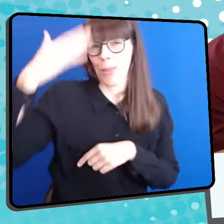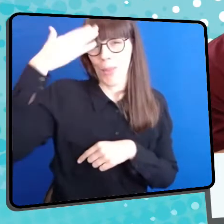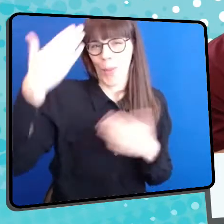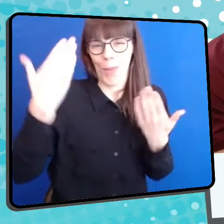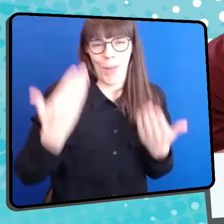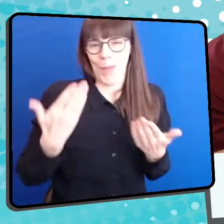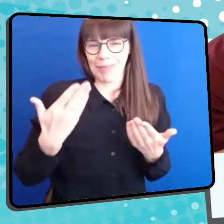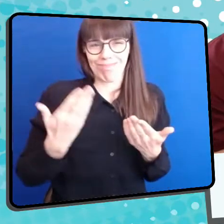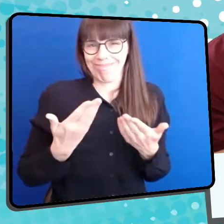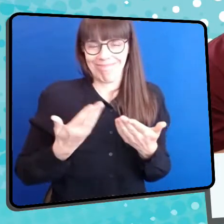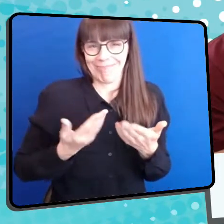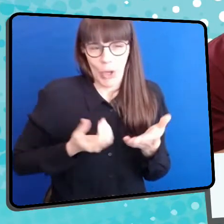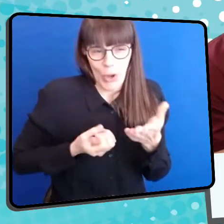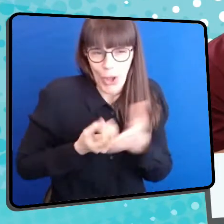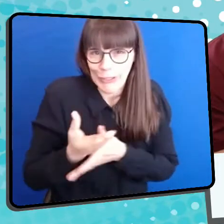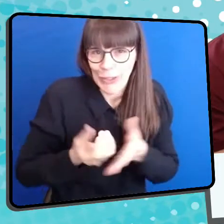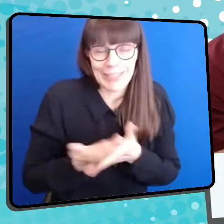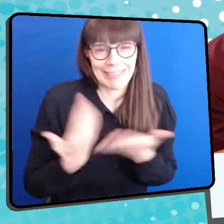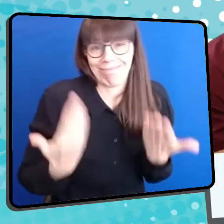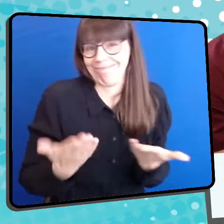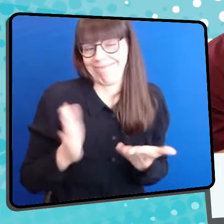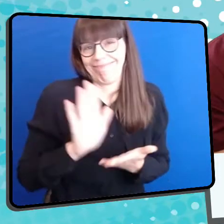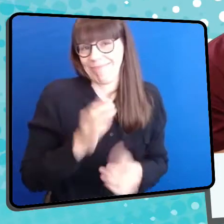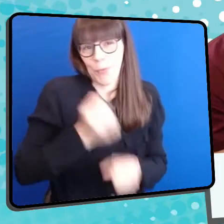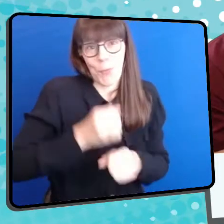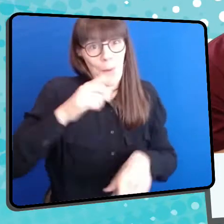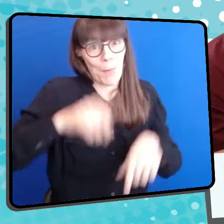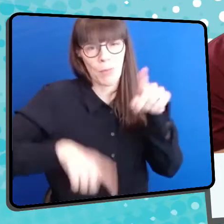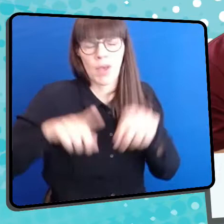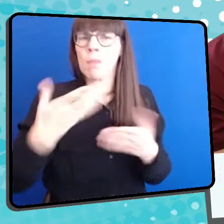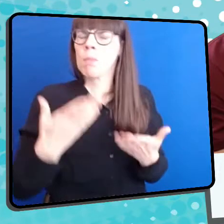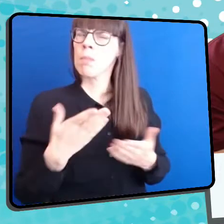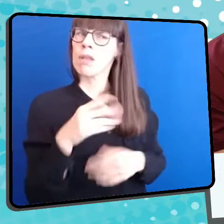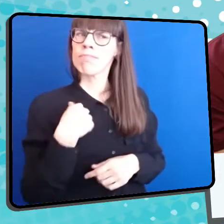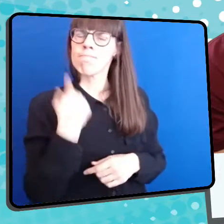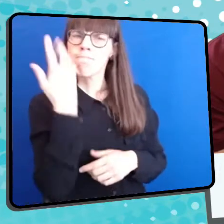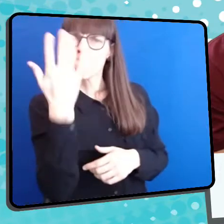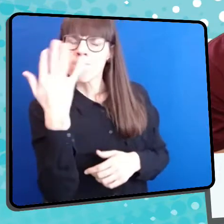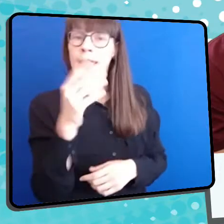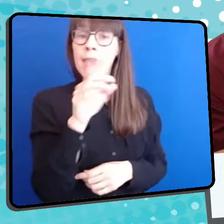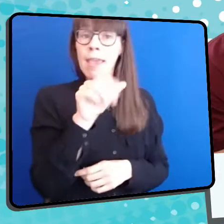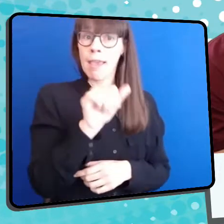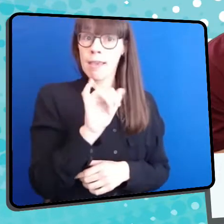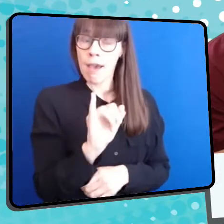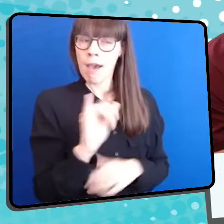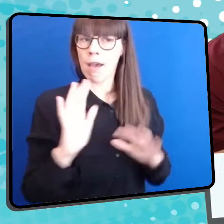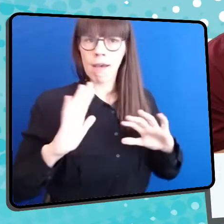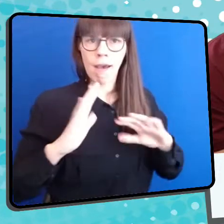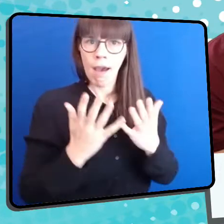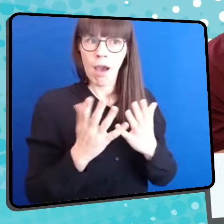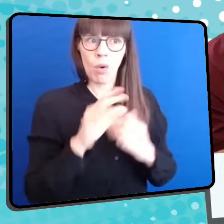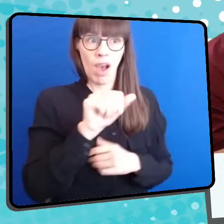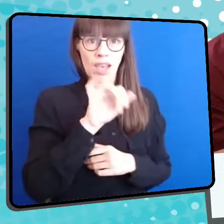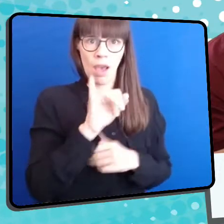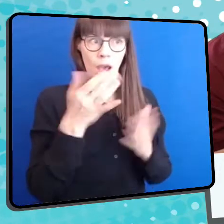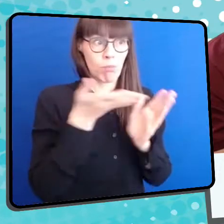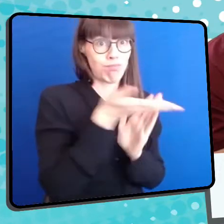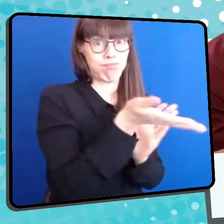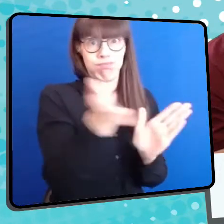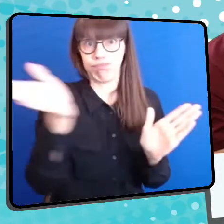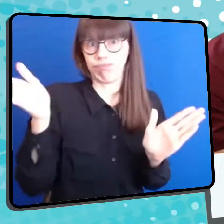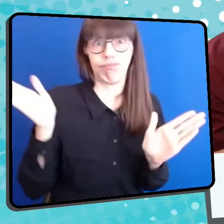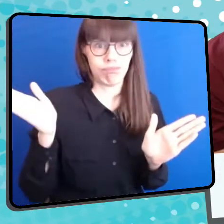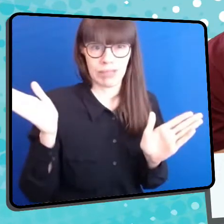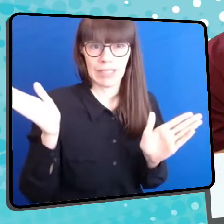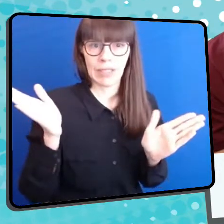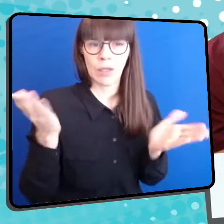in AI, do you find that difficult? Like that feels because AI is such a big space, right? Like,